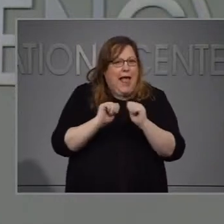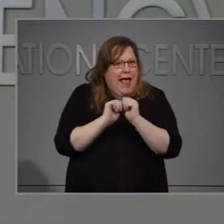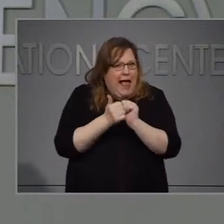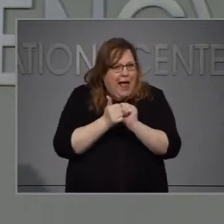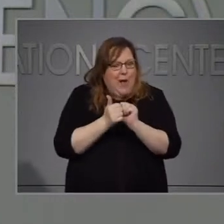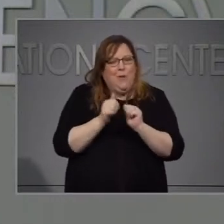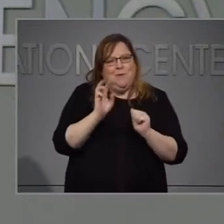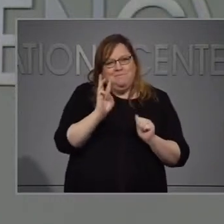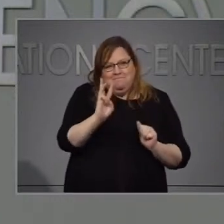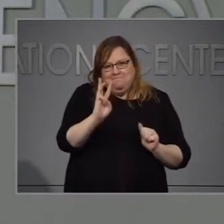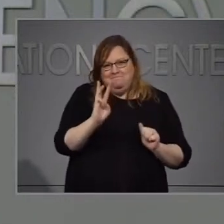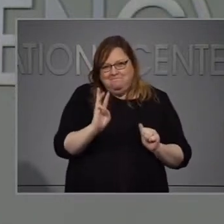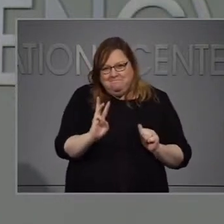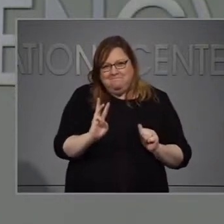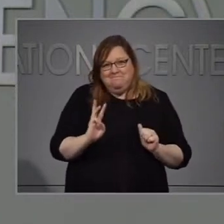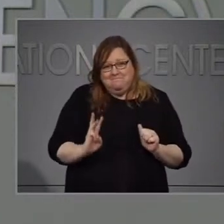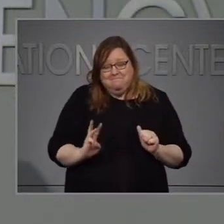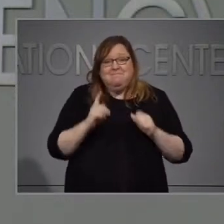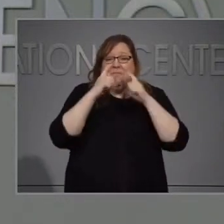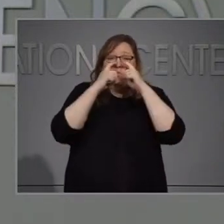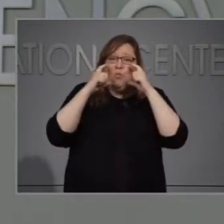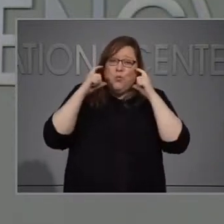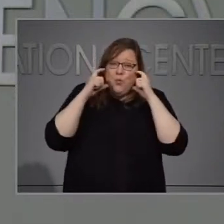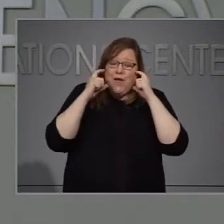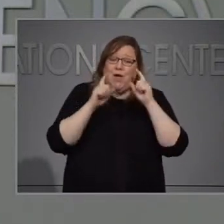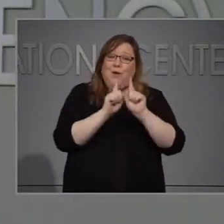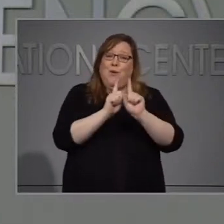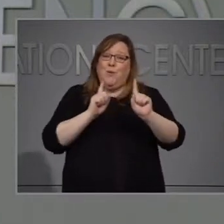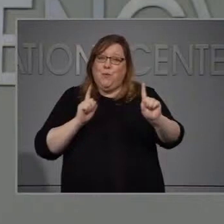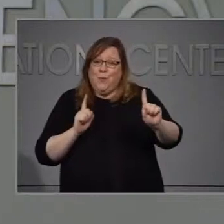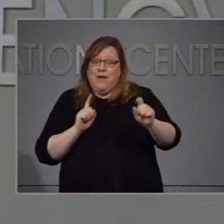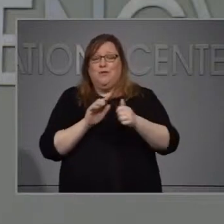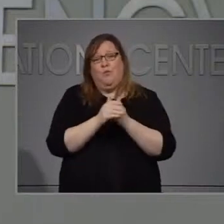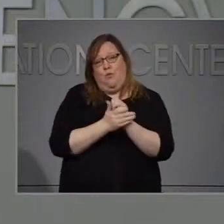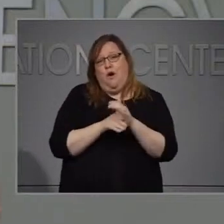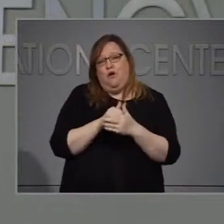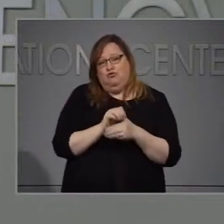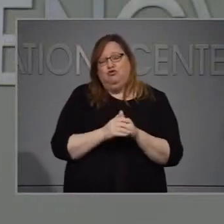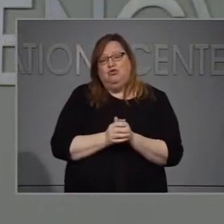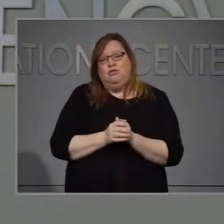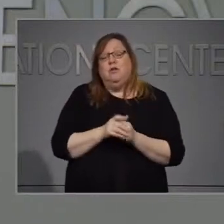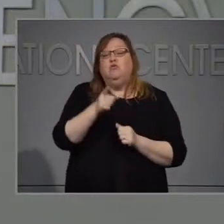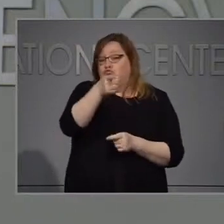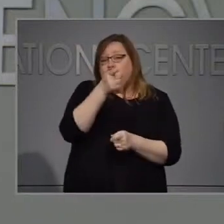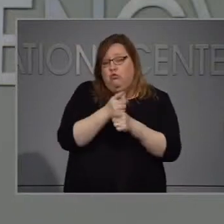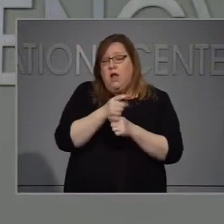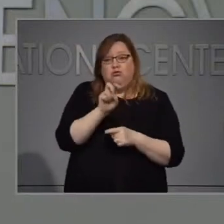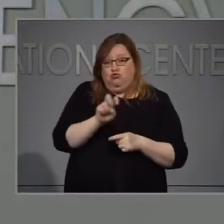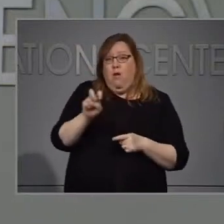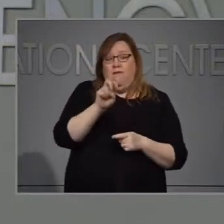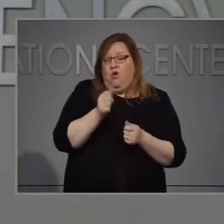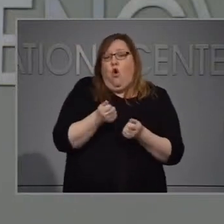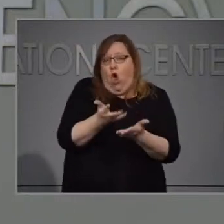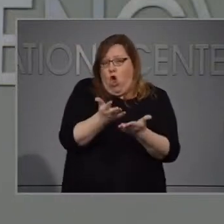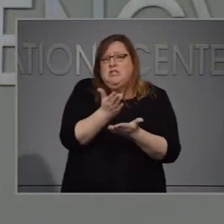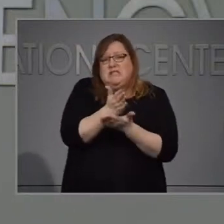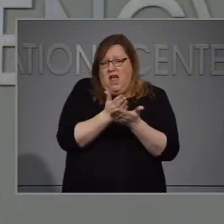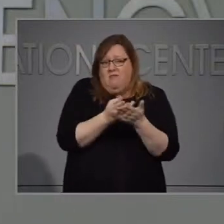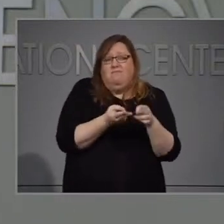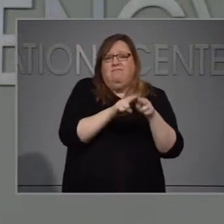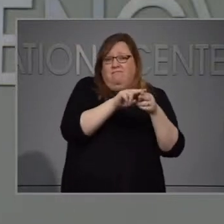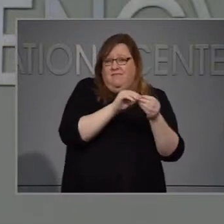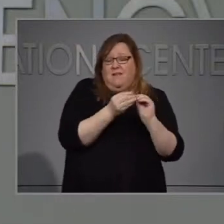hands. So yes, travel is a component of this, but what we are seeing over the majority of the state, that it is